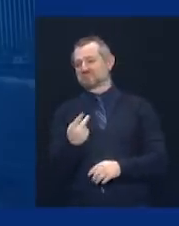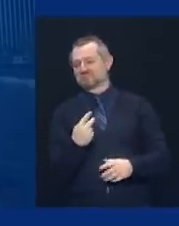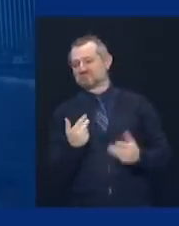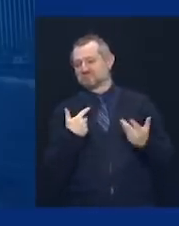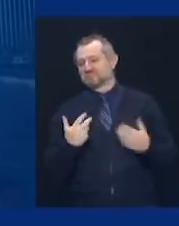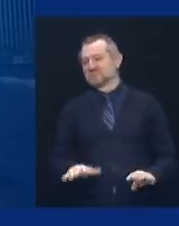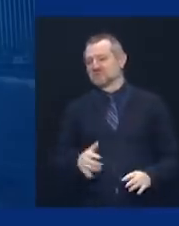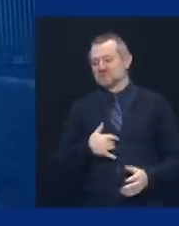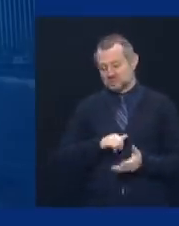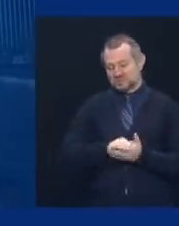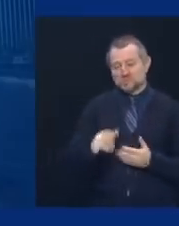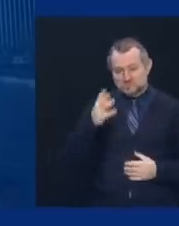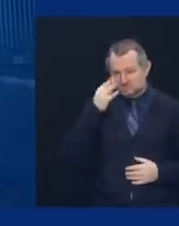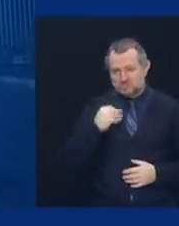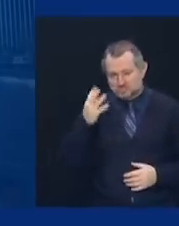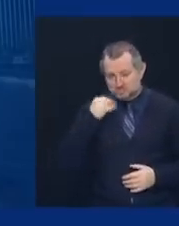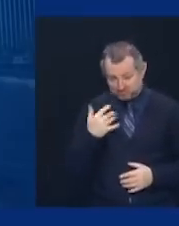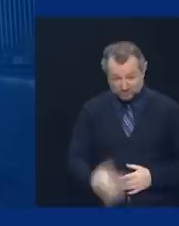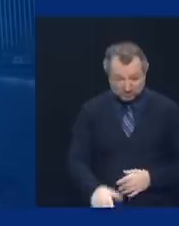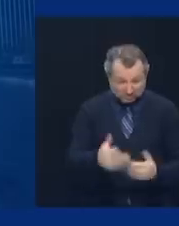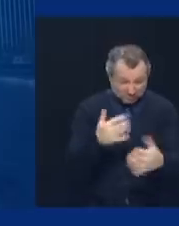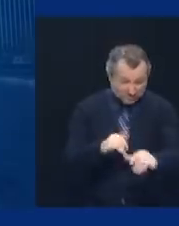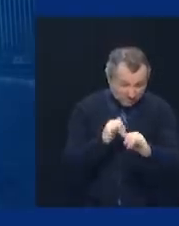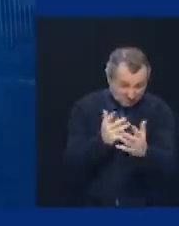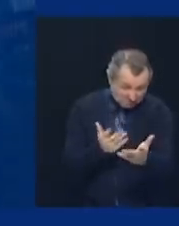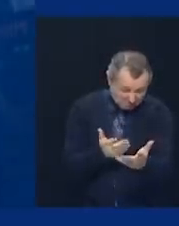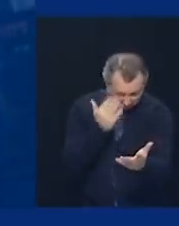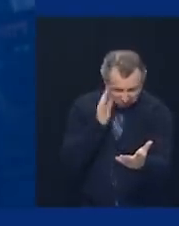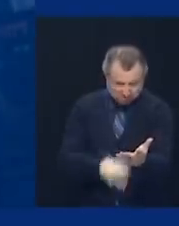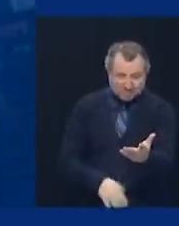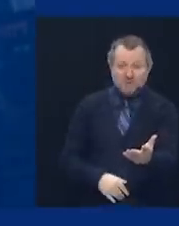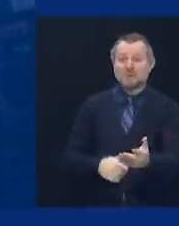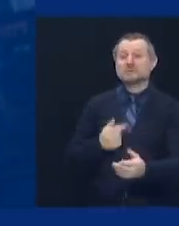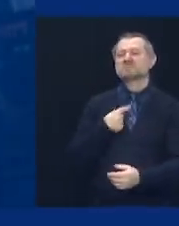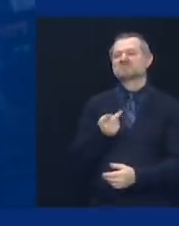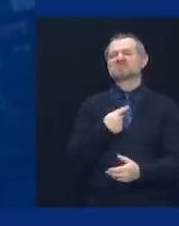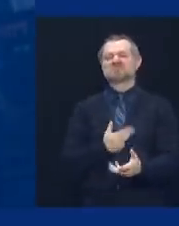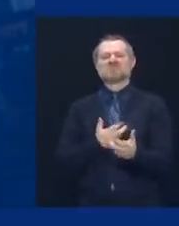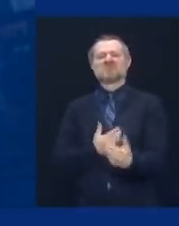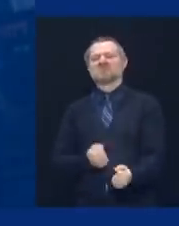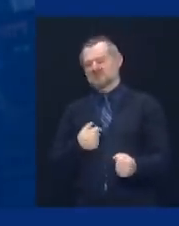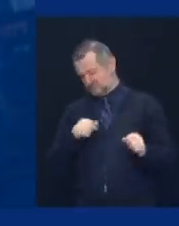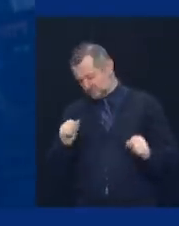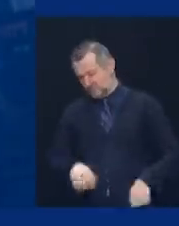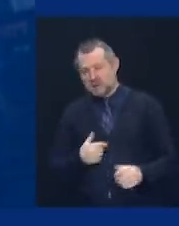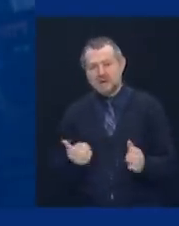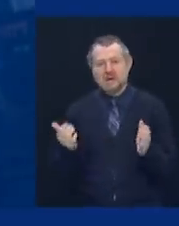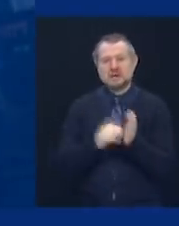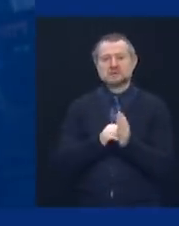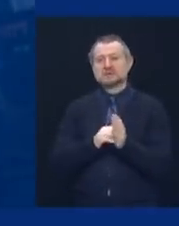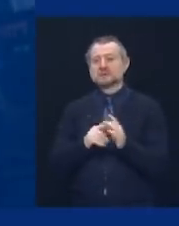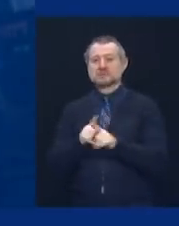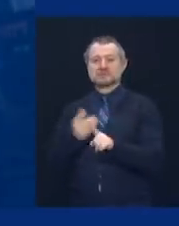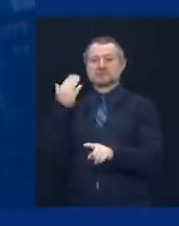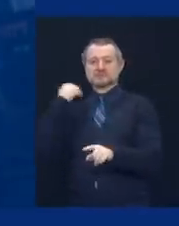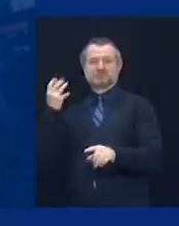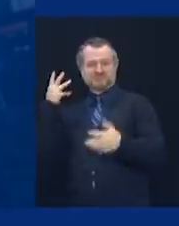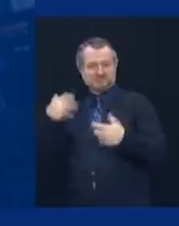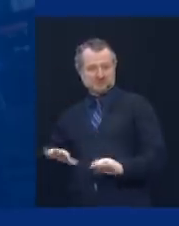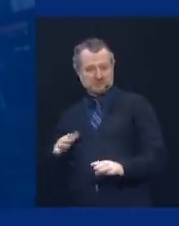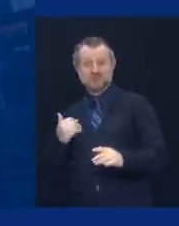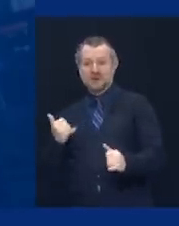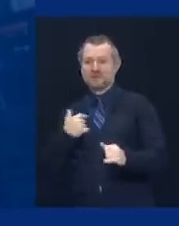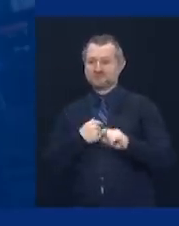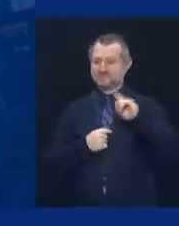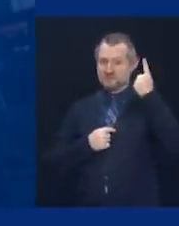right? We did this before, and I believe we can do it again. I also believe, so that's the first factor,